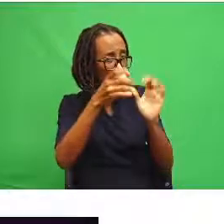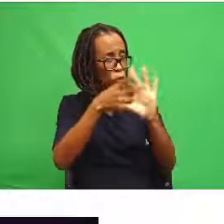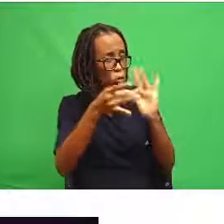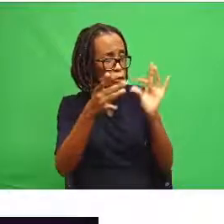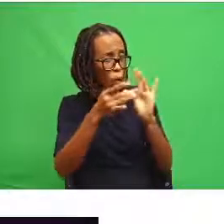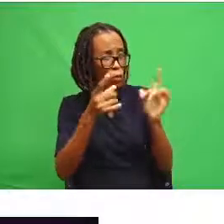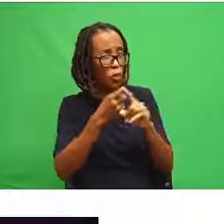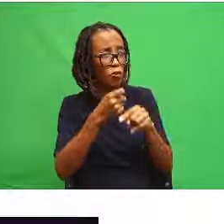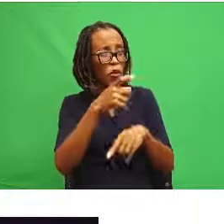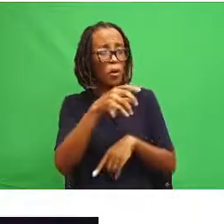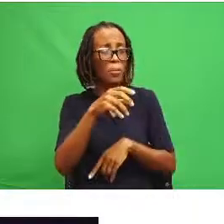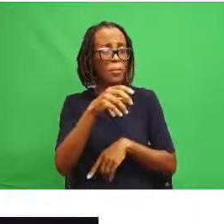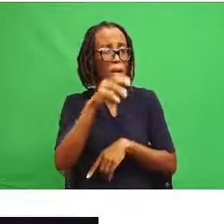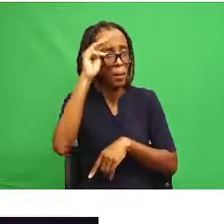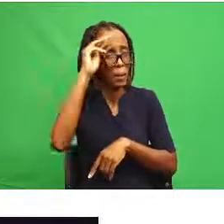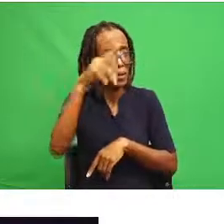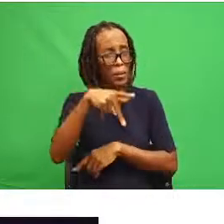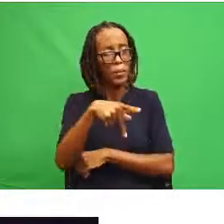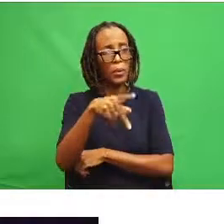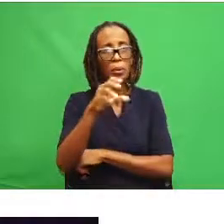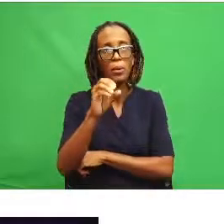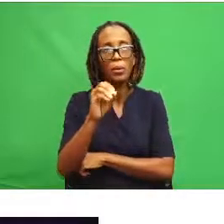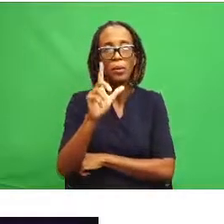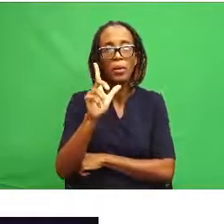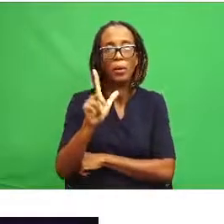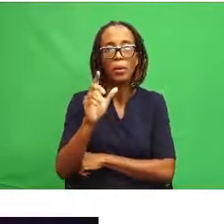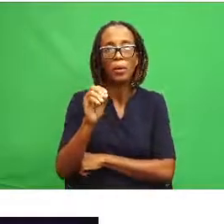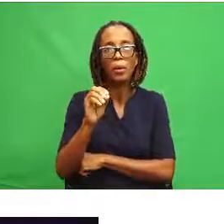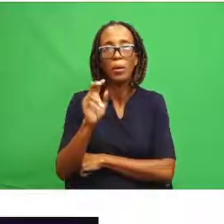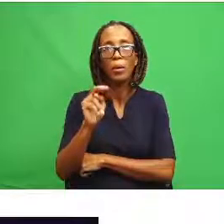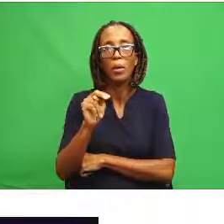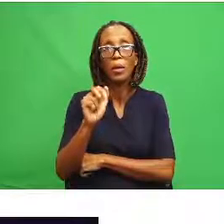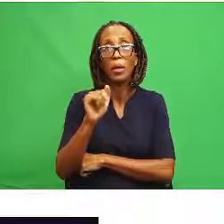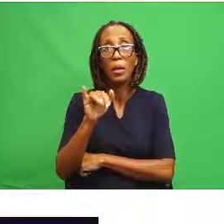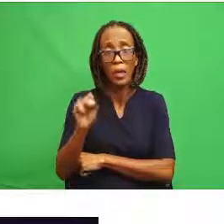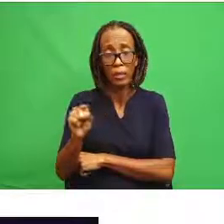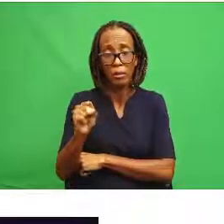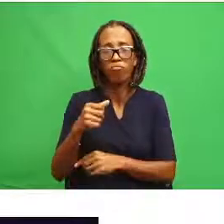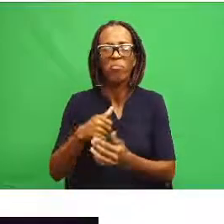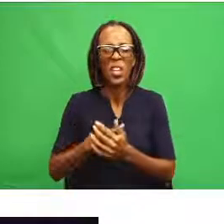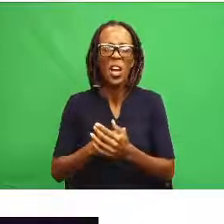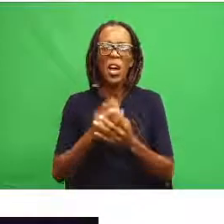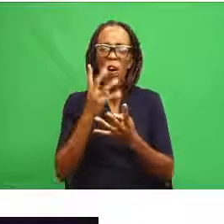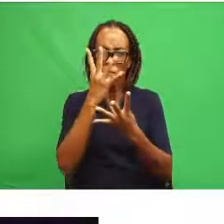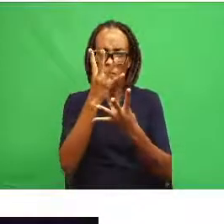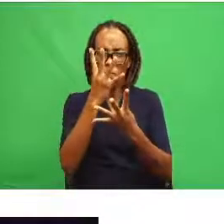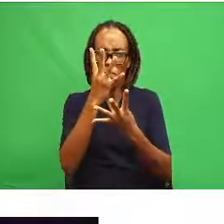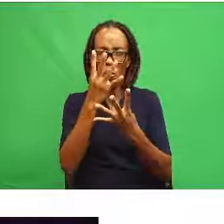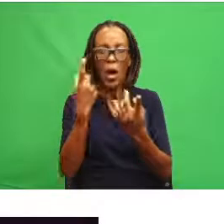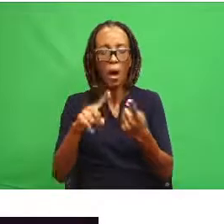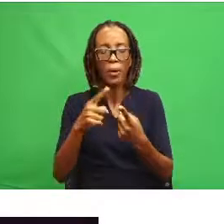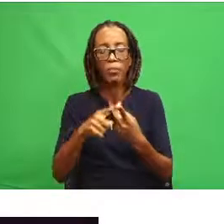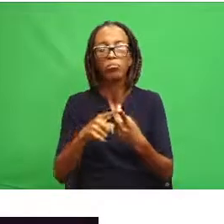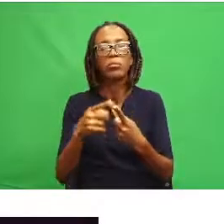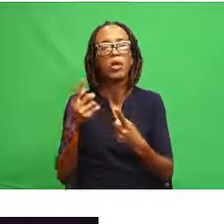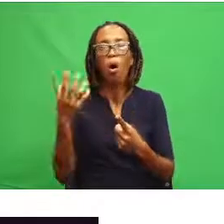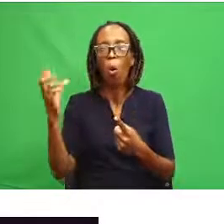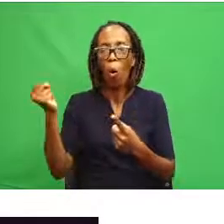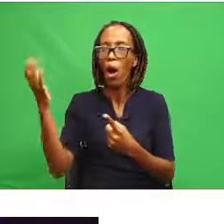and also in the cases that I highlighted. I would reduce them to about 4 key factors: